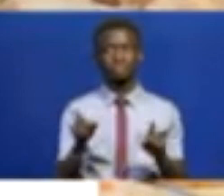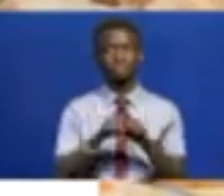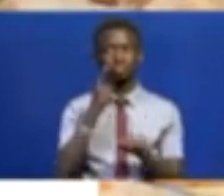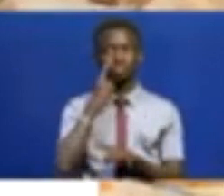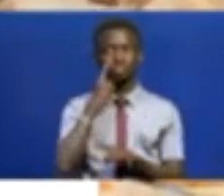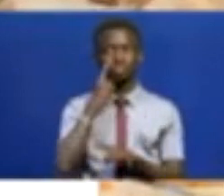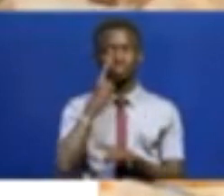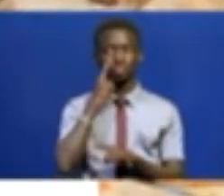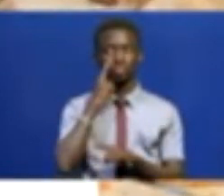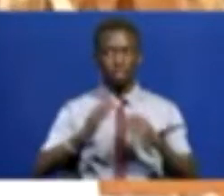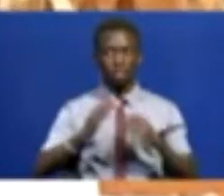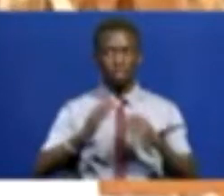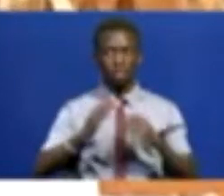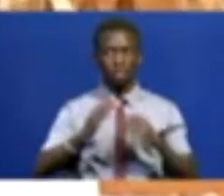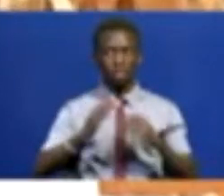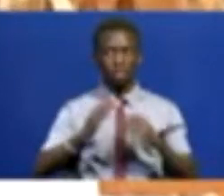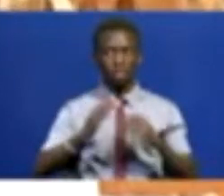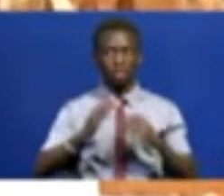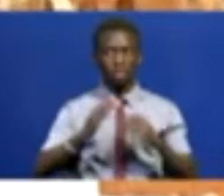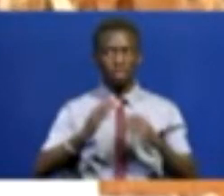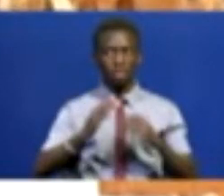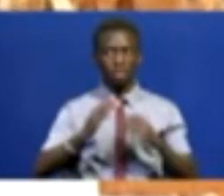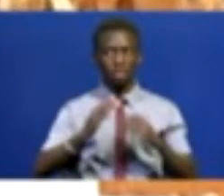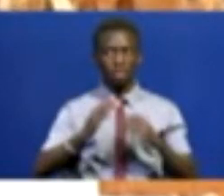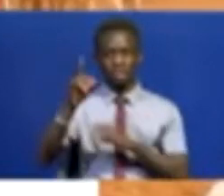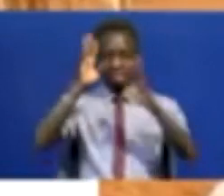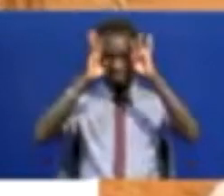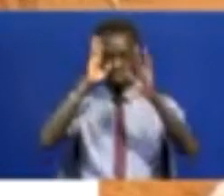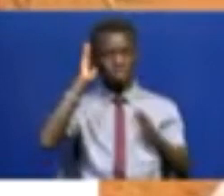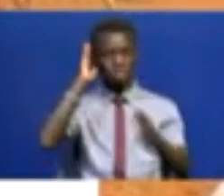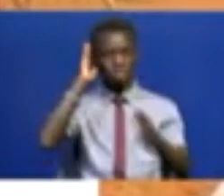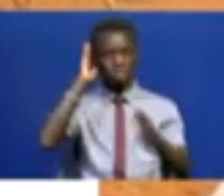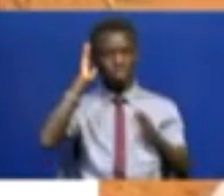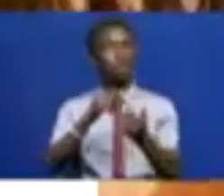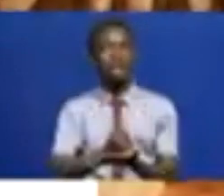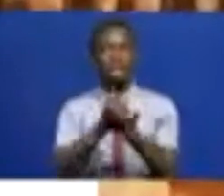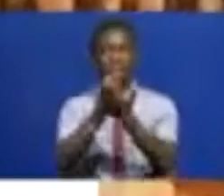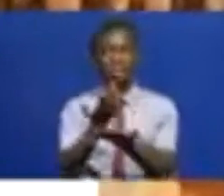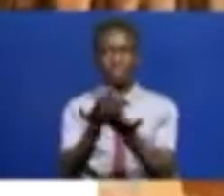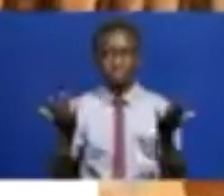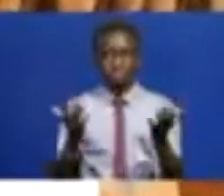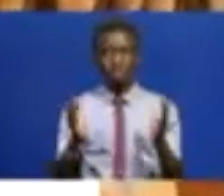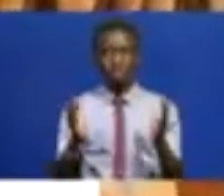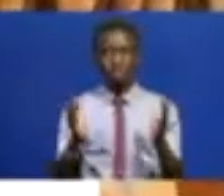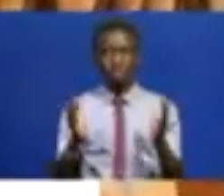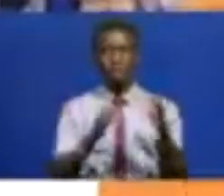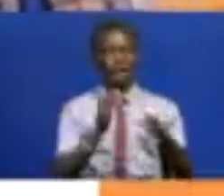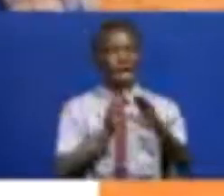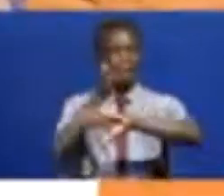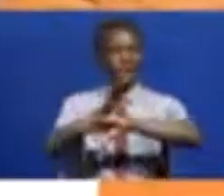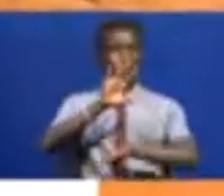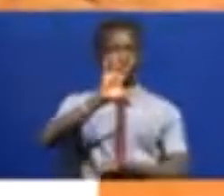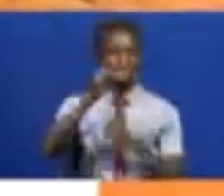Mohammed Kula, says the initiative seeks to get the affected community back to their feet after five successive drought seasons